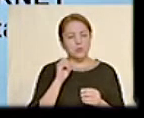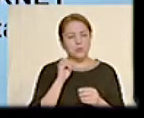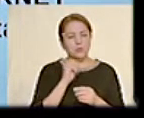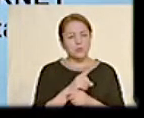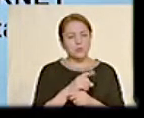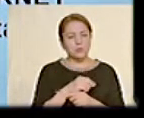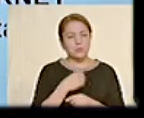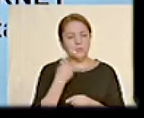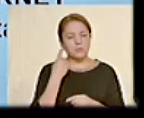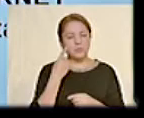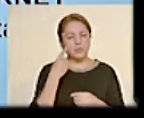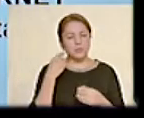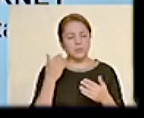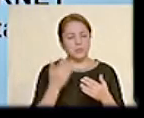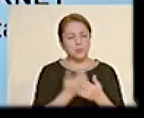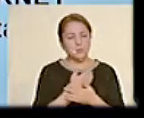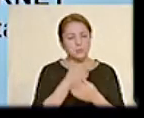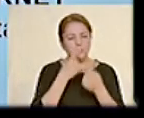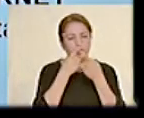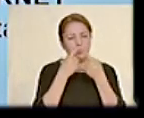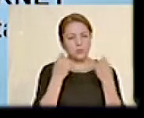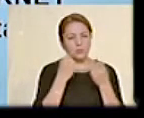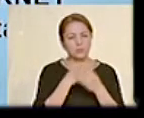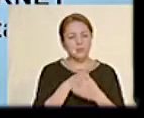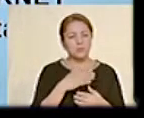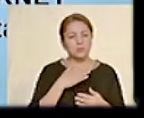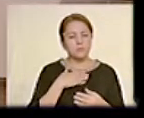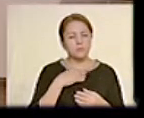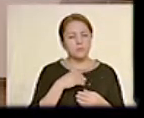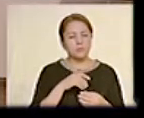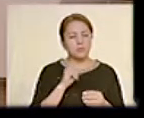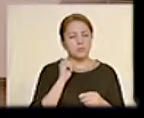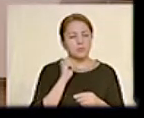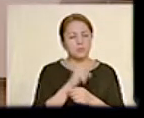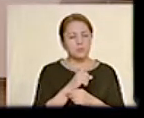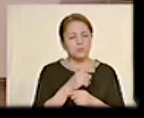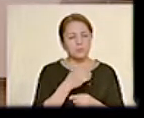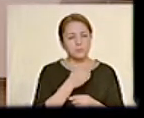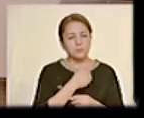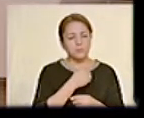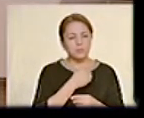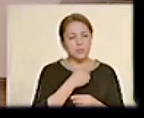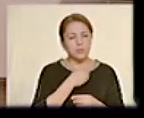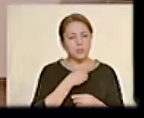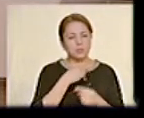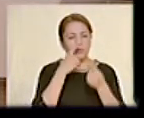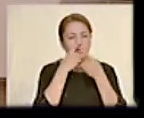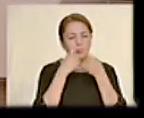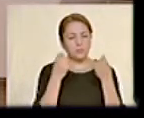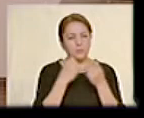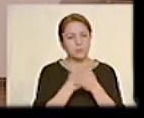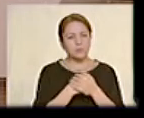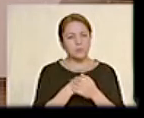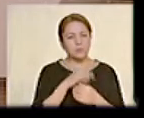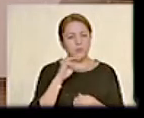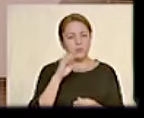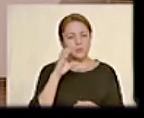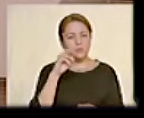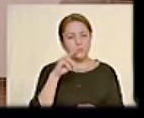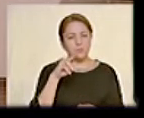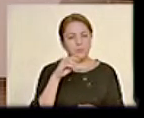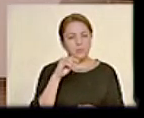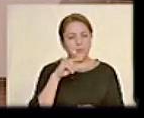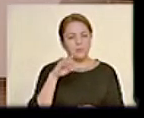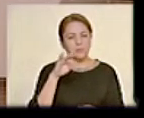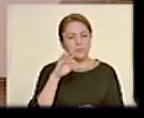yaxlit axborotimiz, ya'ni biz yubormoqchi bo'lgan yaxlit axborotimiz TCP protokoli